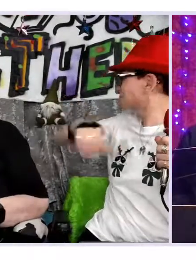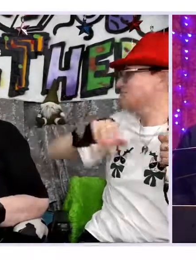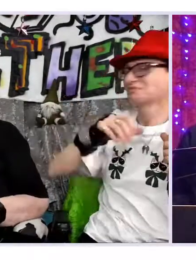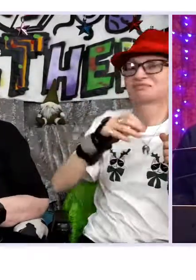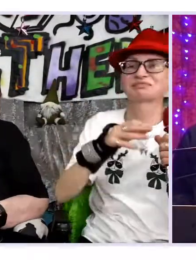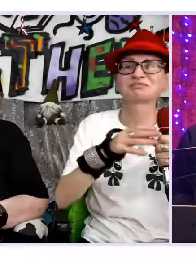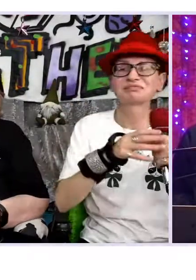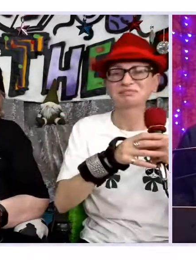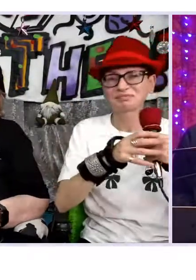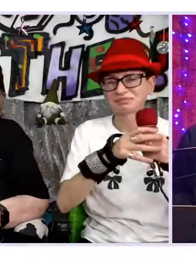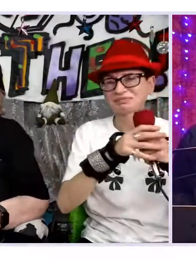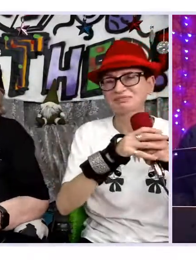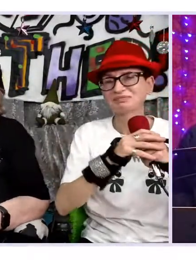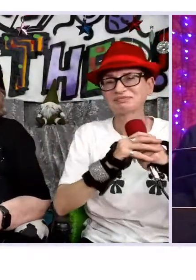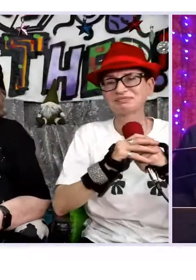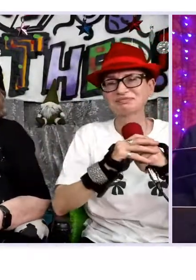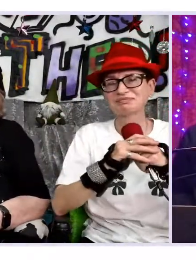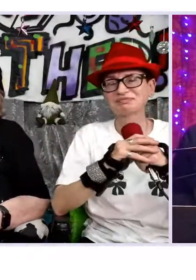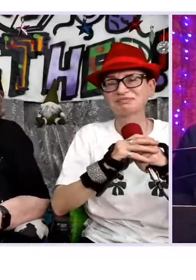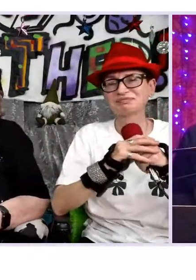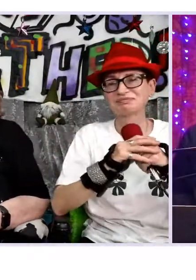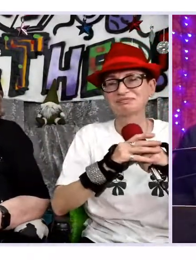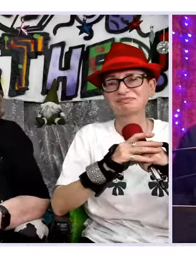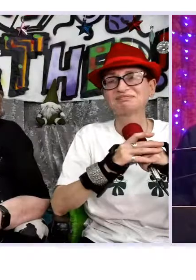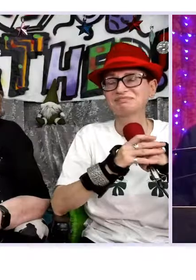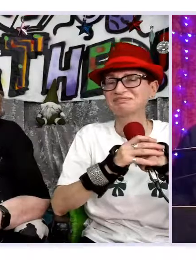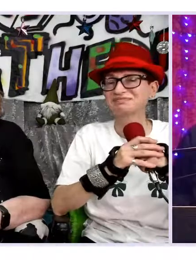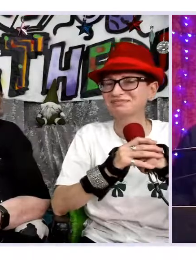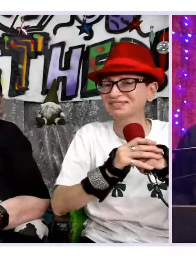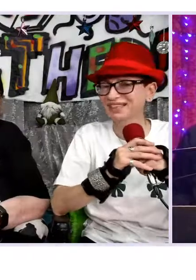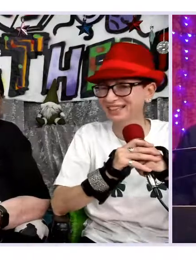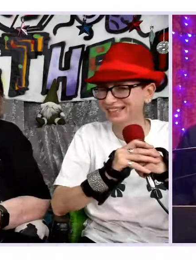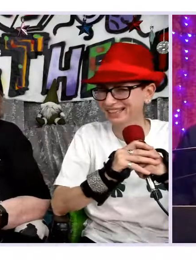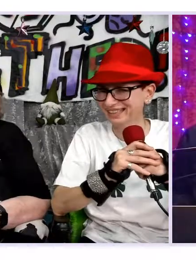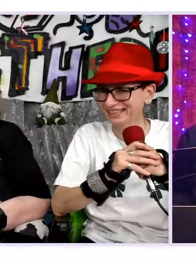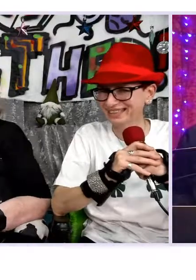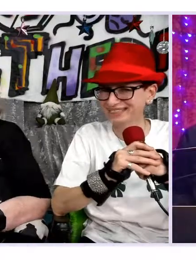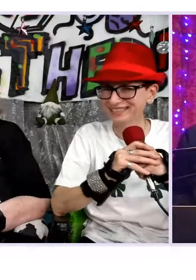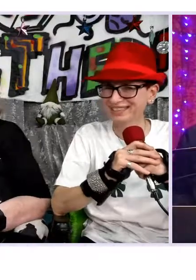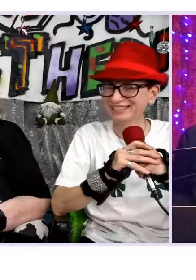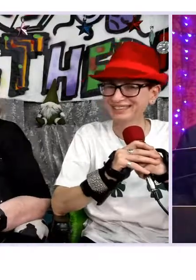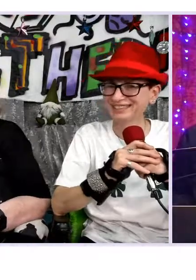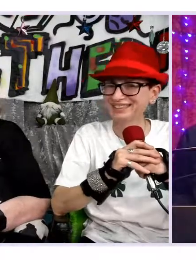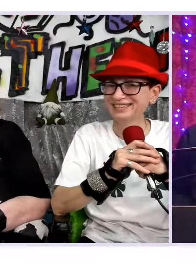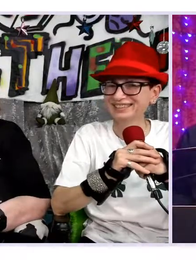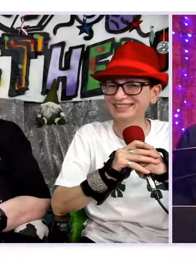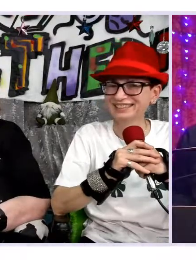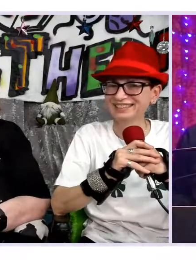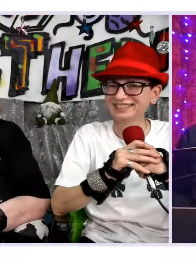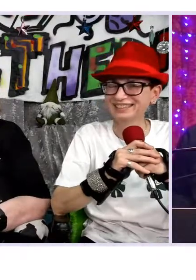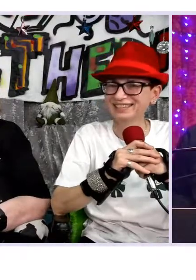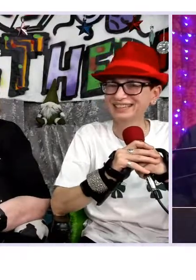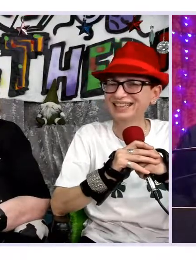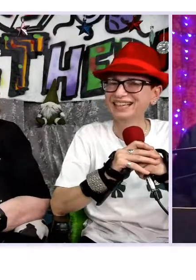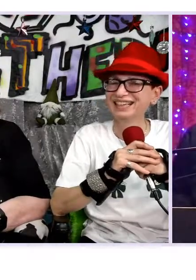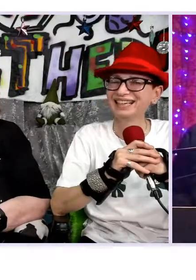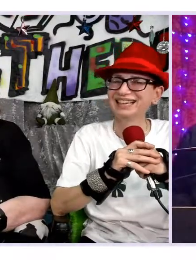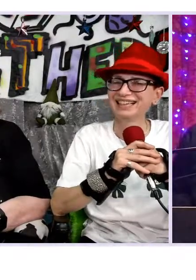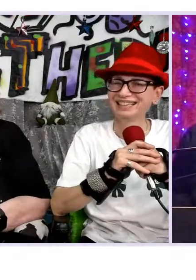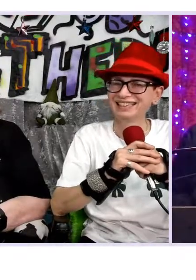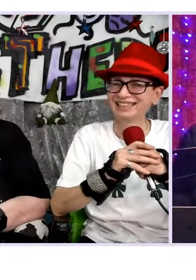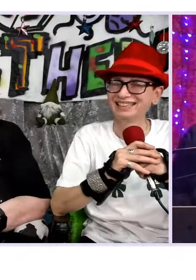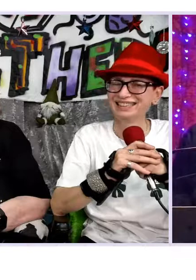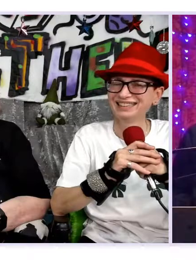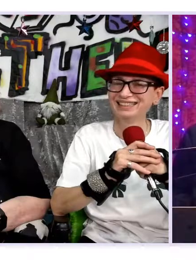obviously very fortuitous use of a good luck teddy. And yes, we now will be champions for 4